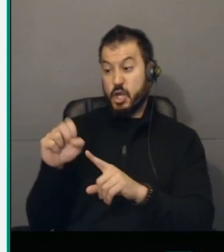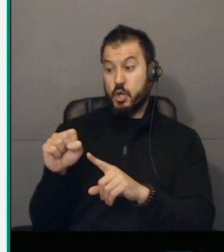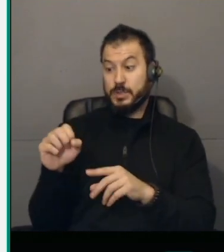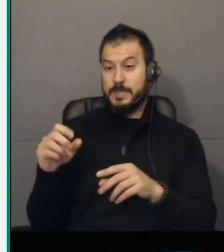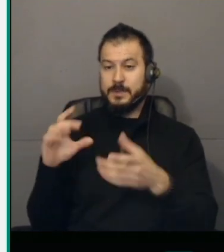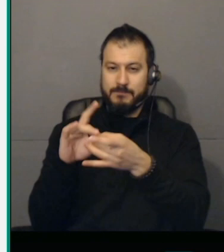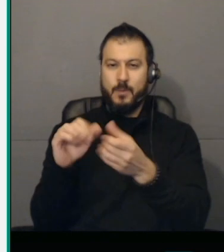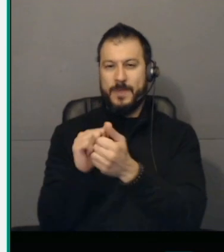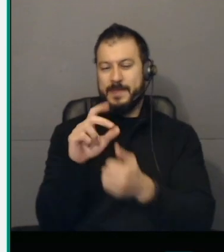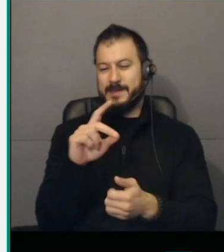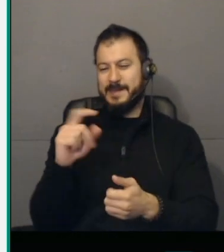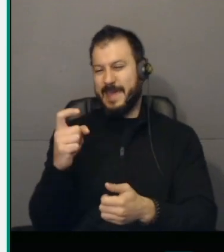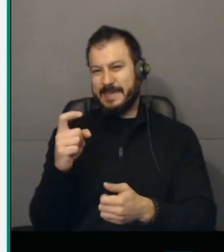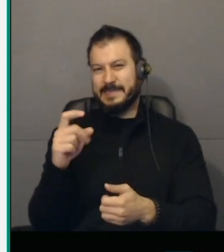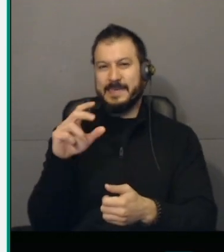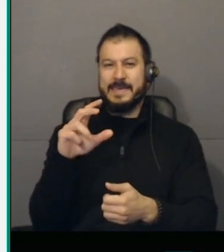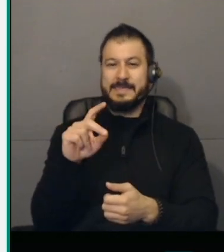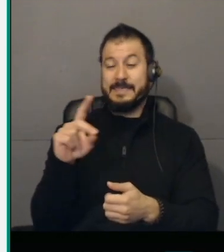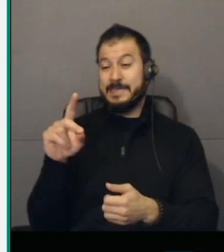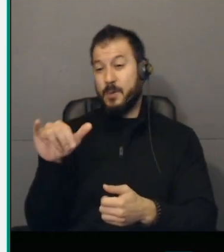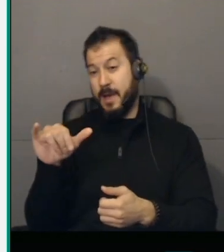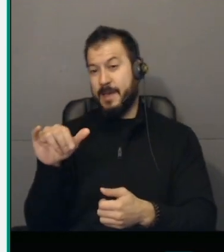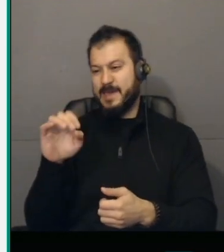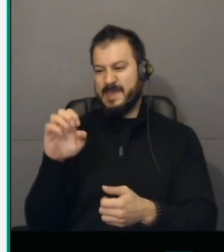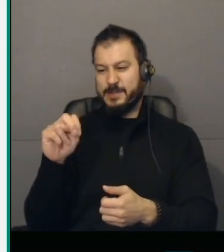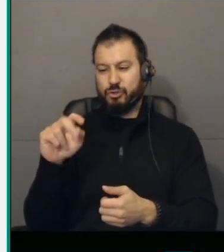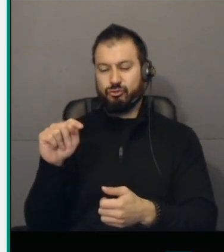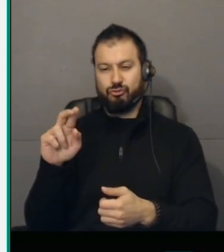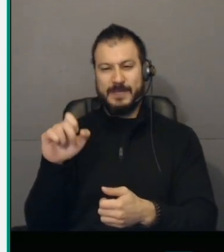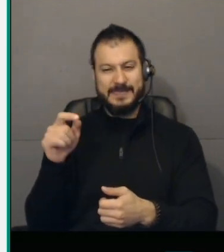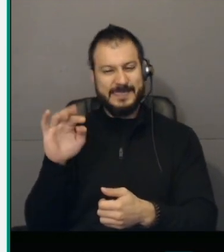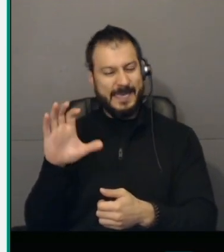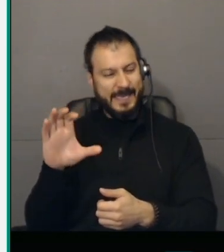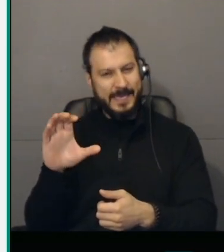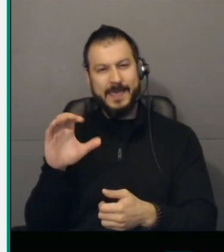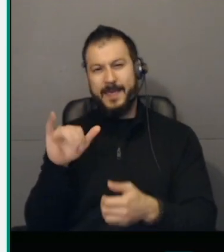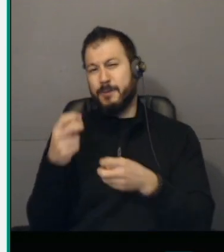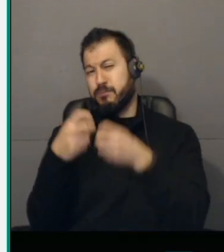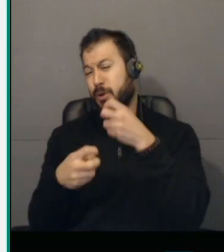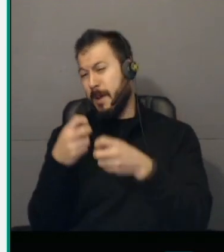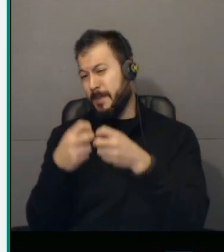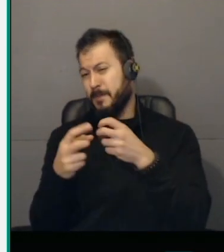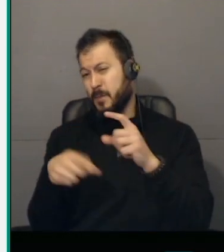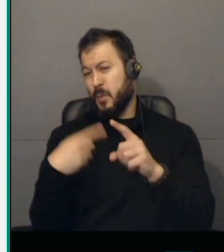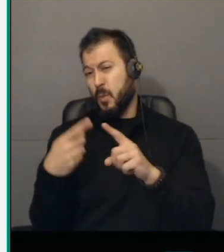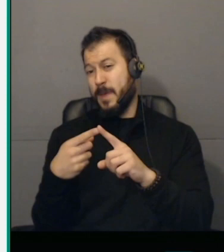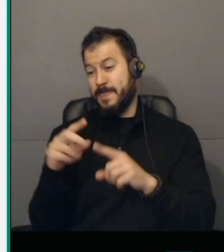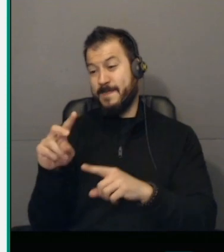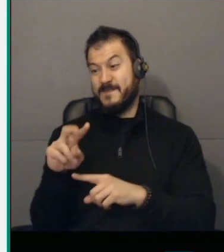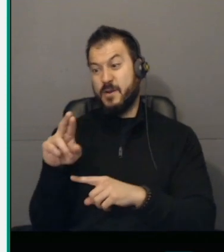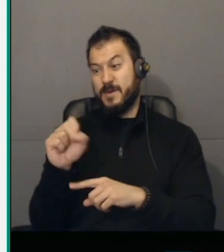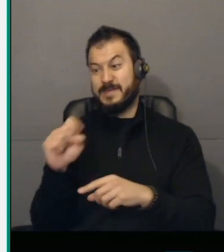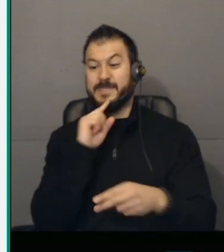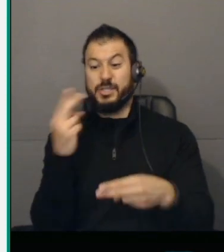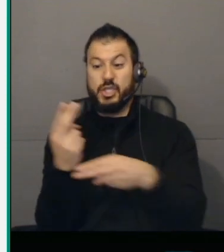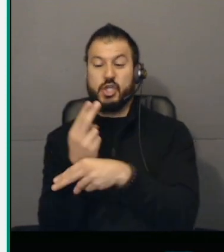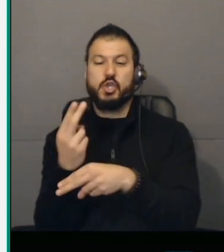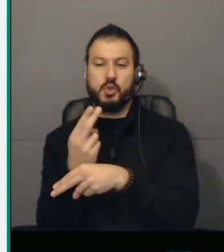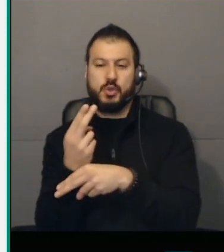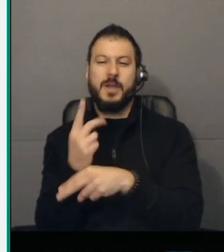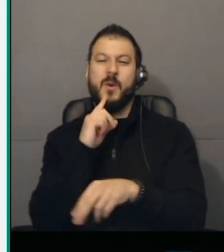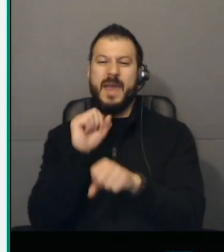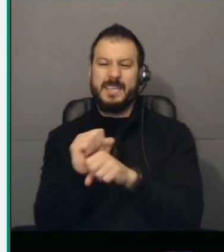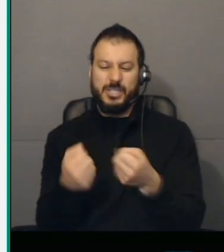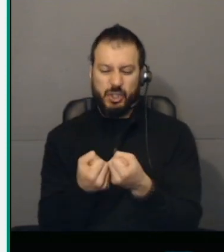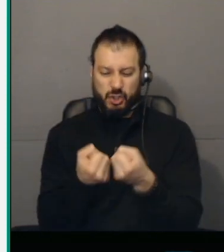the DDX and DDY HLSL intrinsic. And the problem here is that when VRS is used, it actually